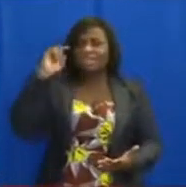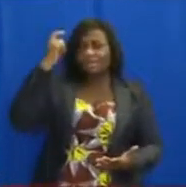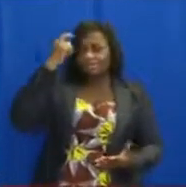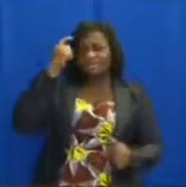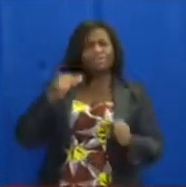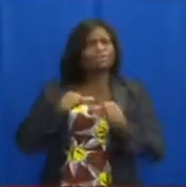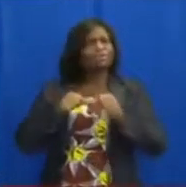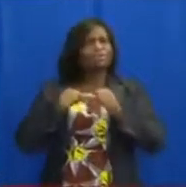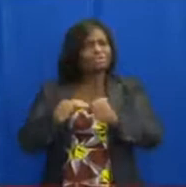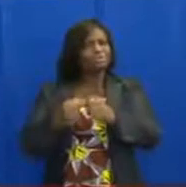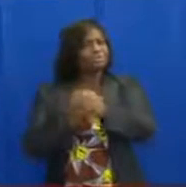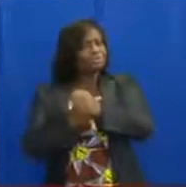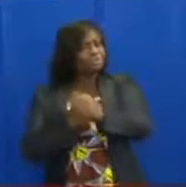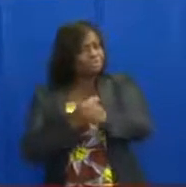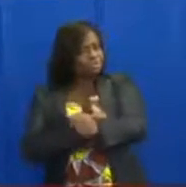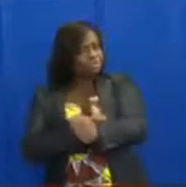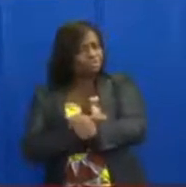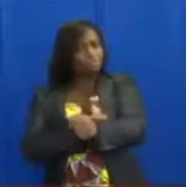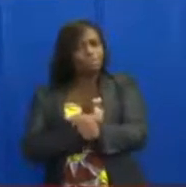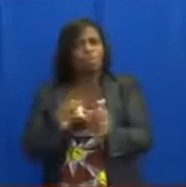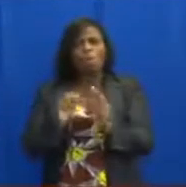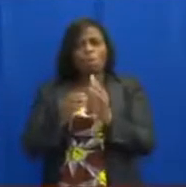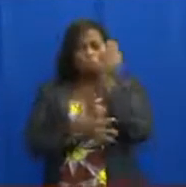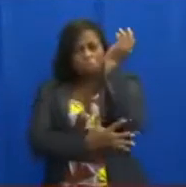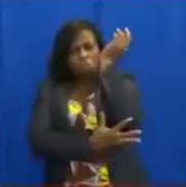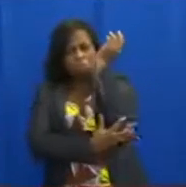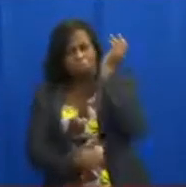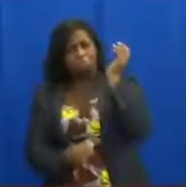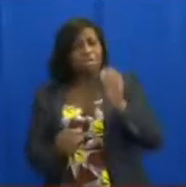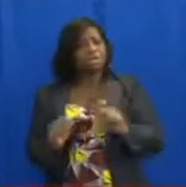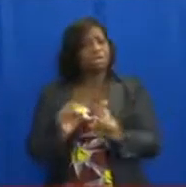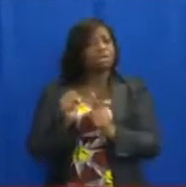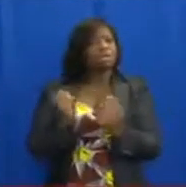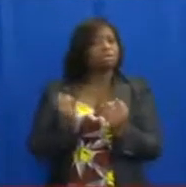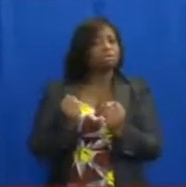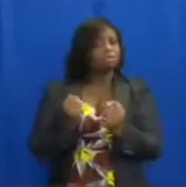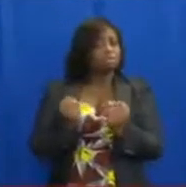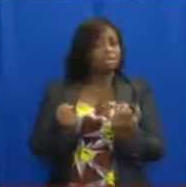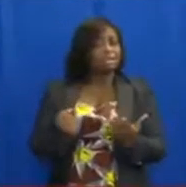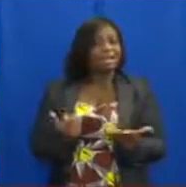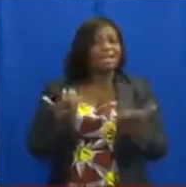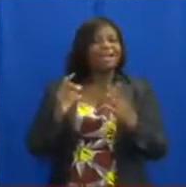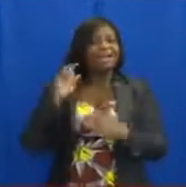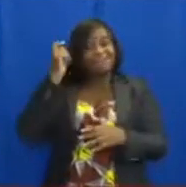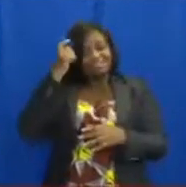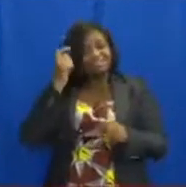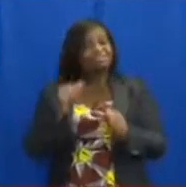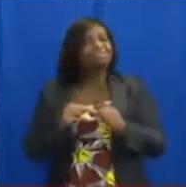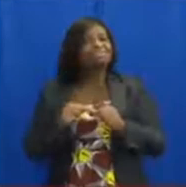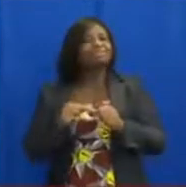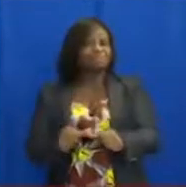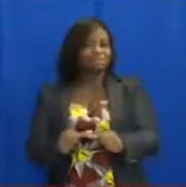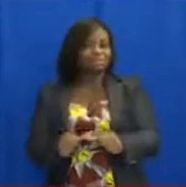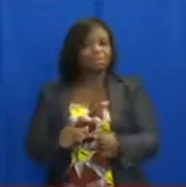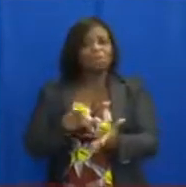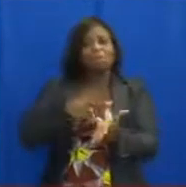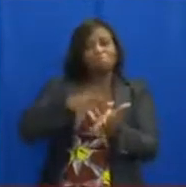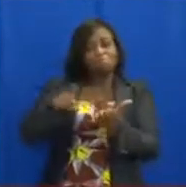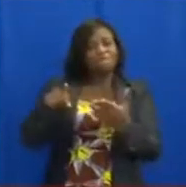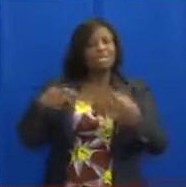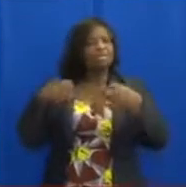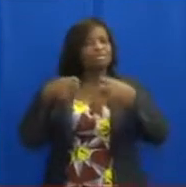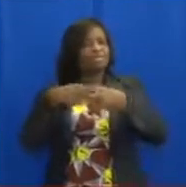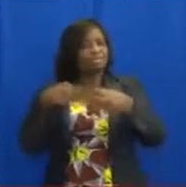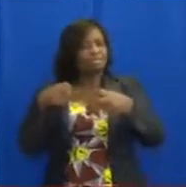government intends to continue to support the most vulnerable in our society. Government will thus continue to pay